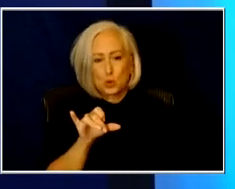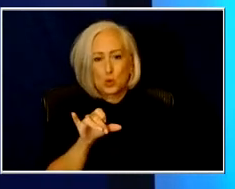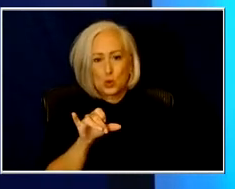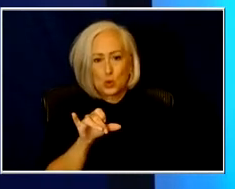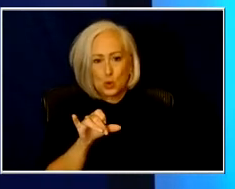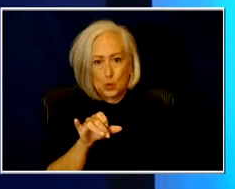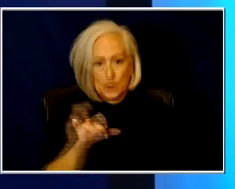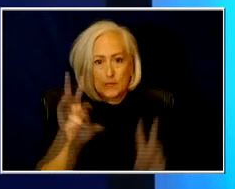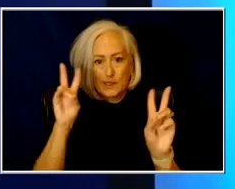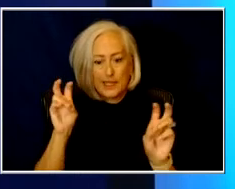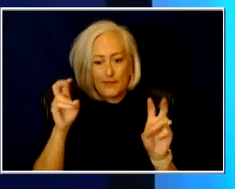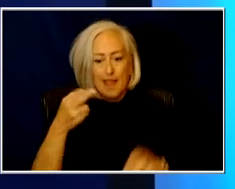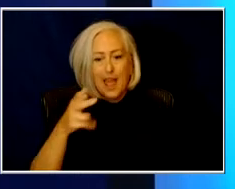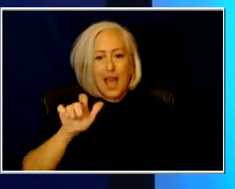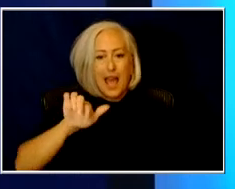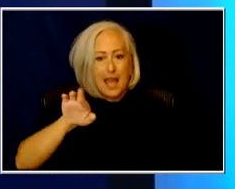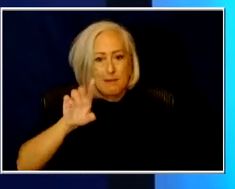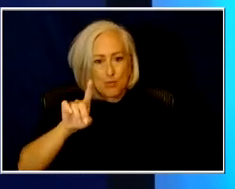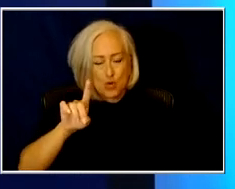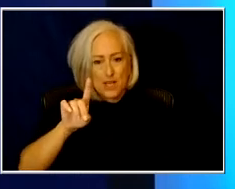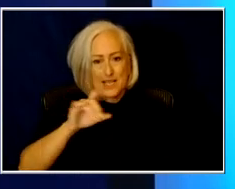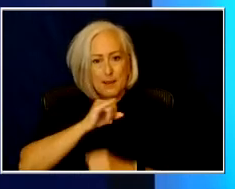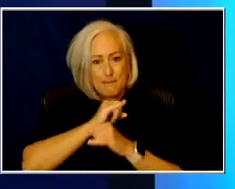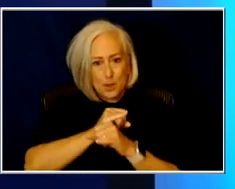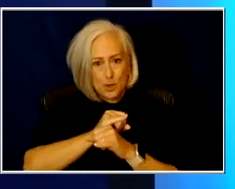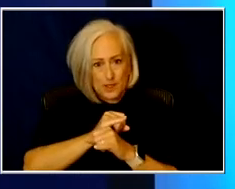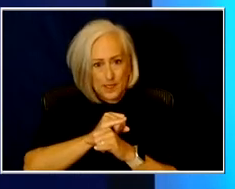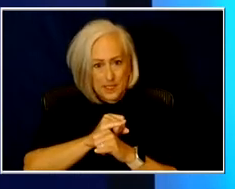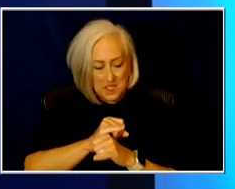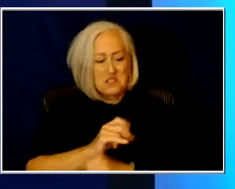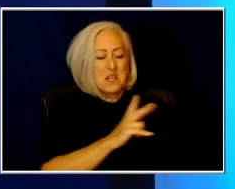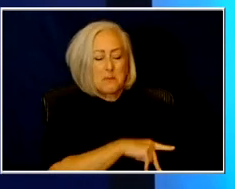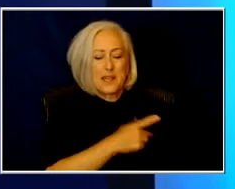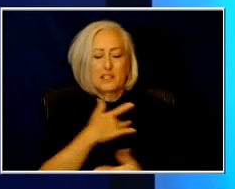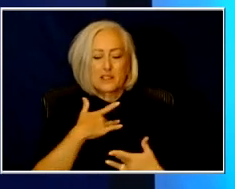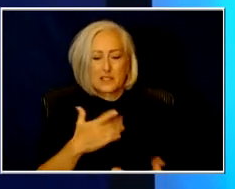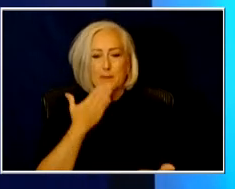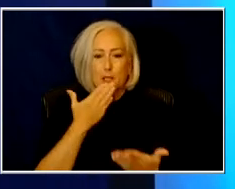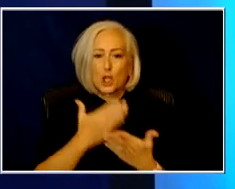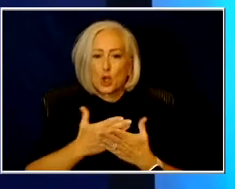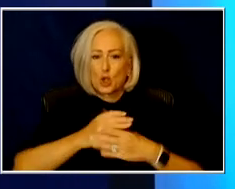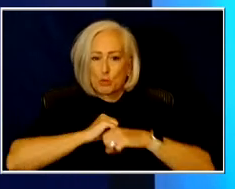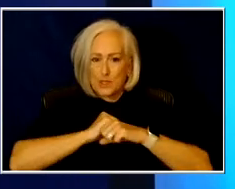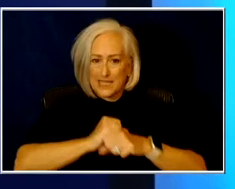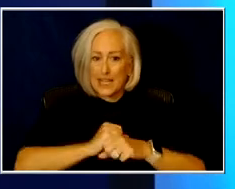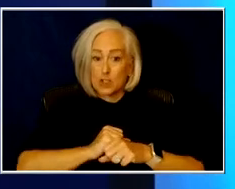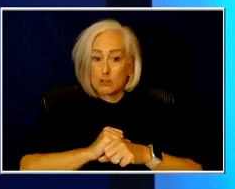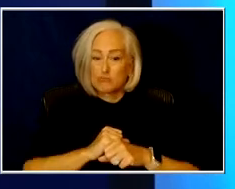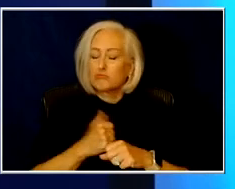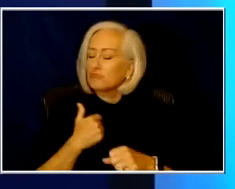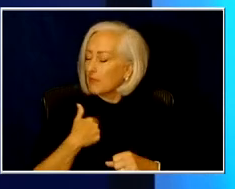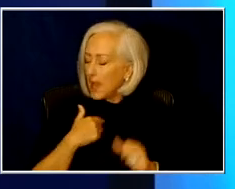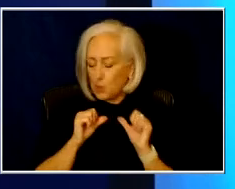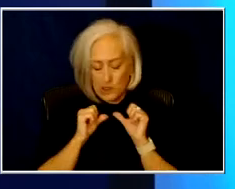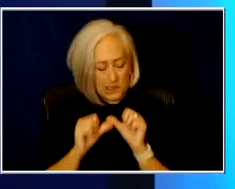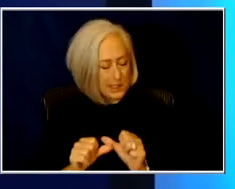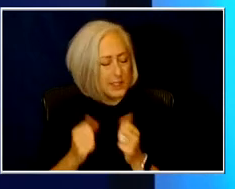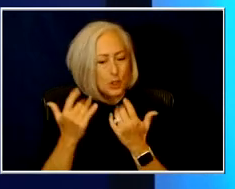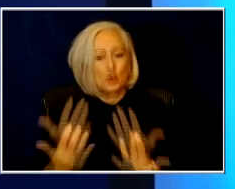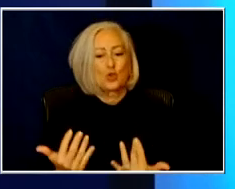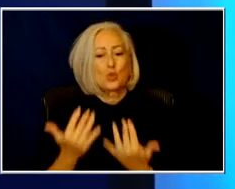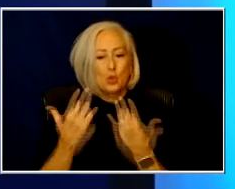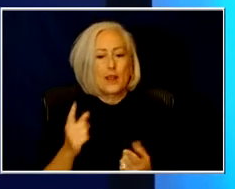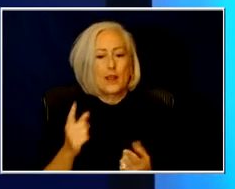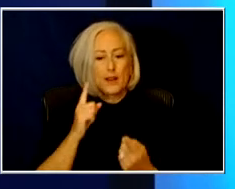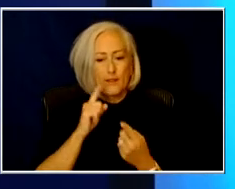hybrid immunity and the patients who have that really have pretty good protection again I would continue to wait for that eight